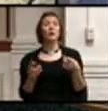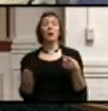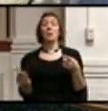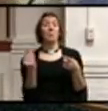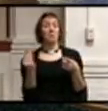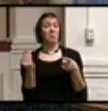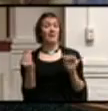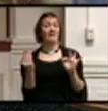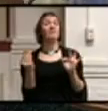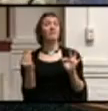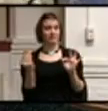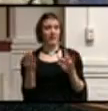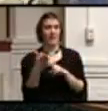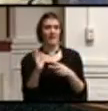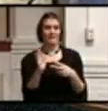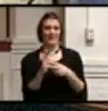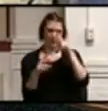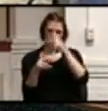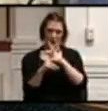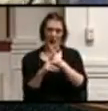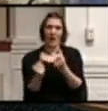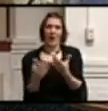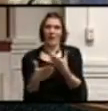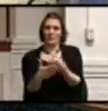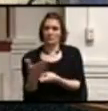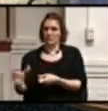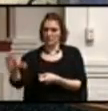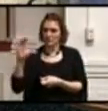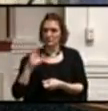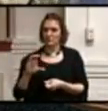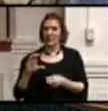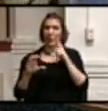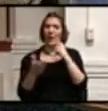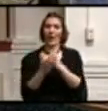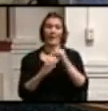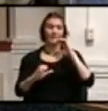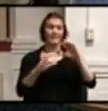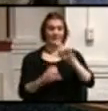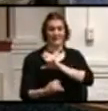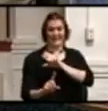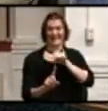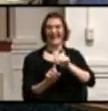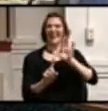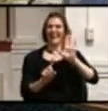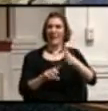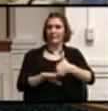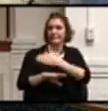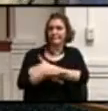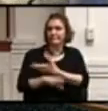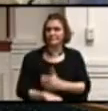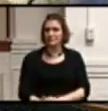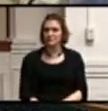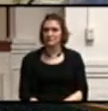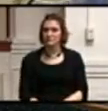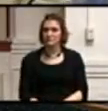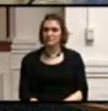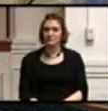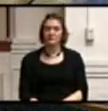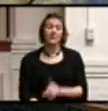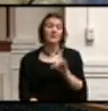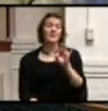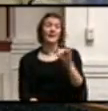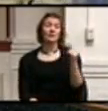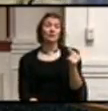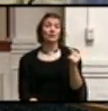indicate how that particular proposal is going to bring the police department communications on par with fire. If we